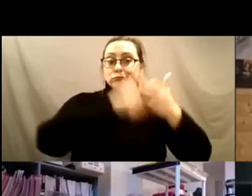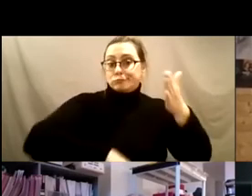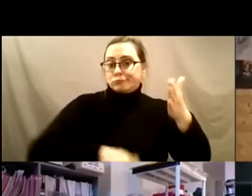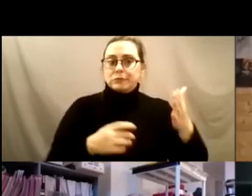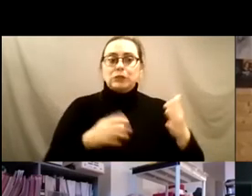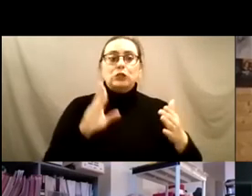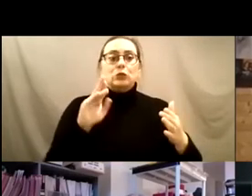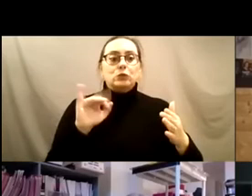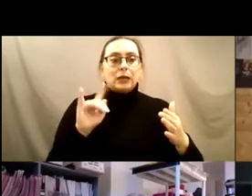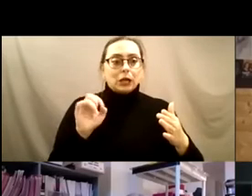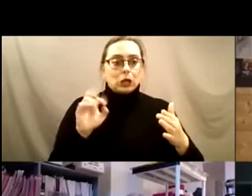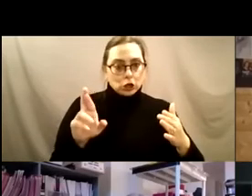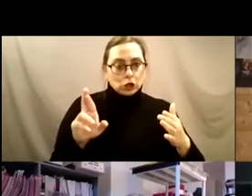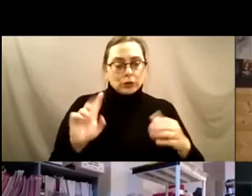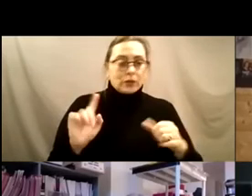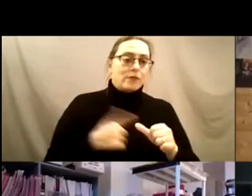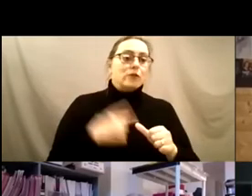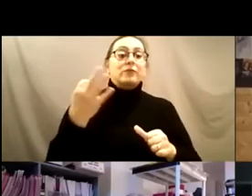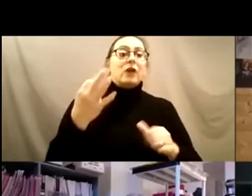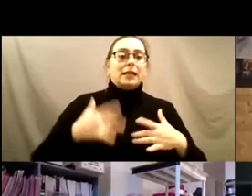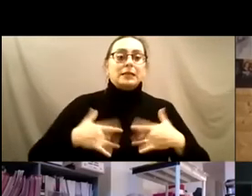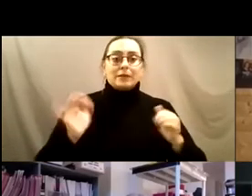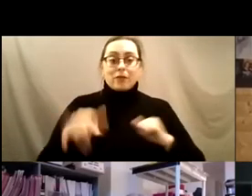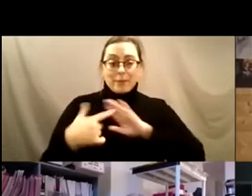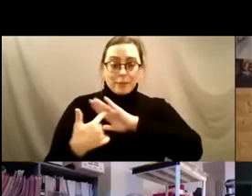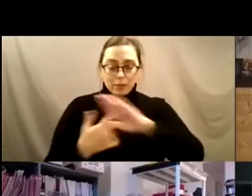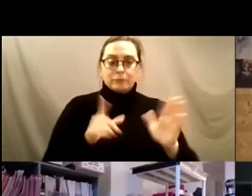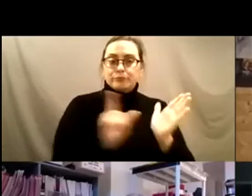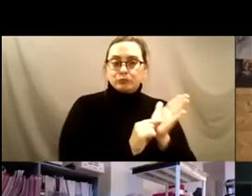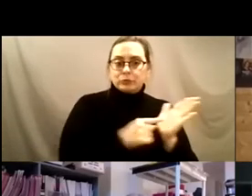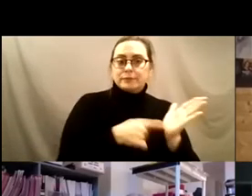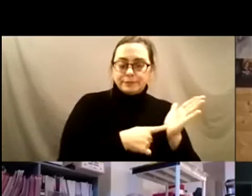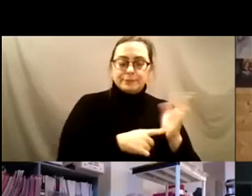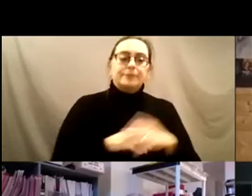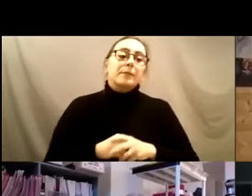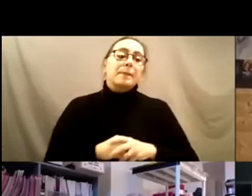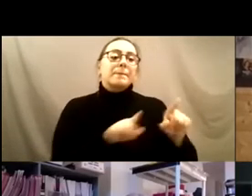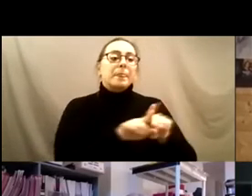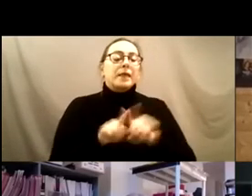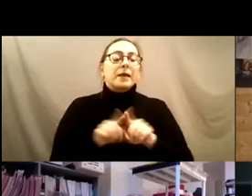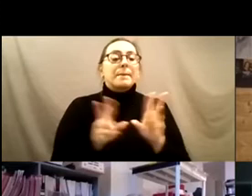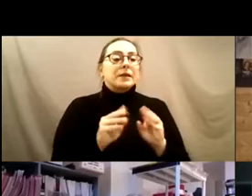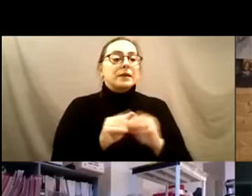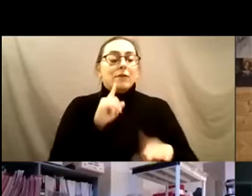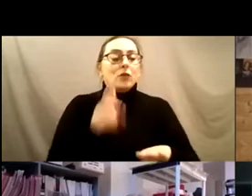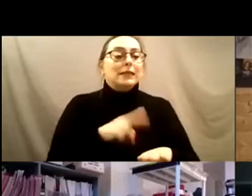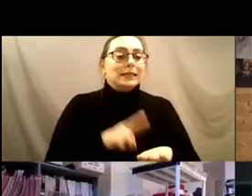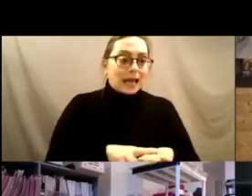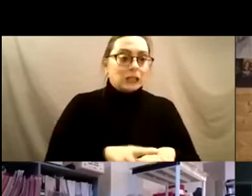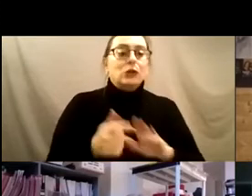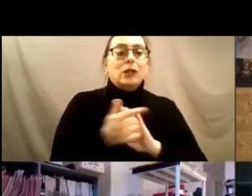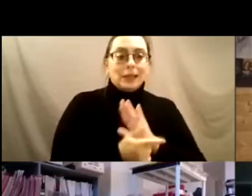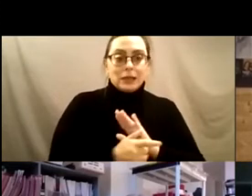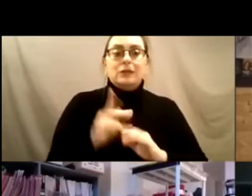on the First Friday exhibition for that month. I also attended a meeting for the National Legal Clinics for the